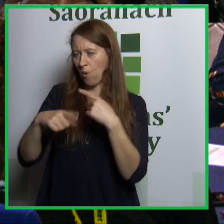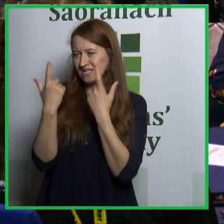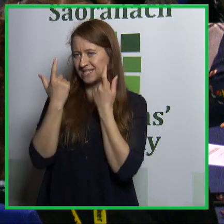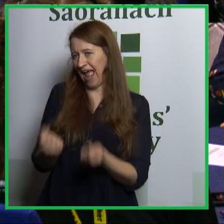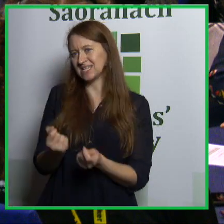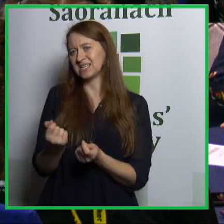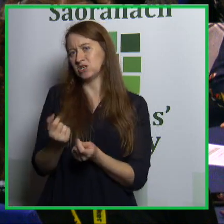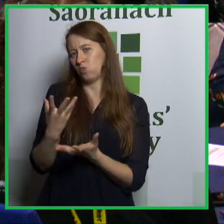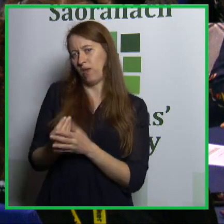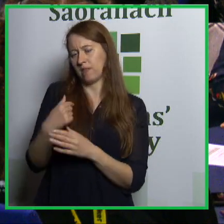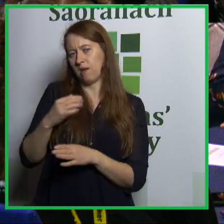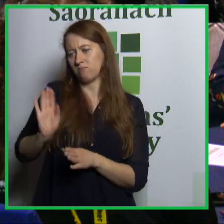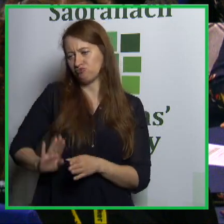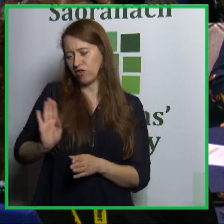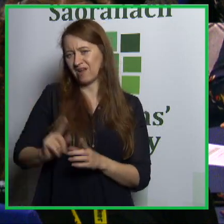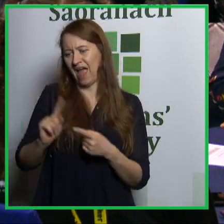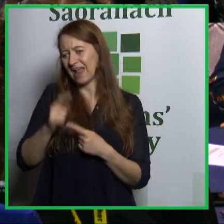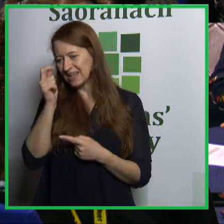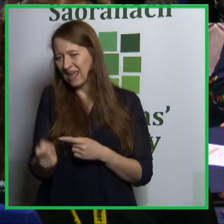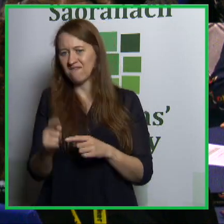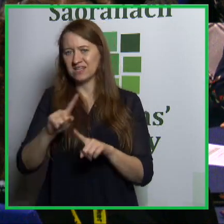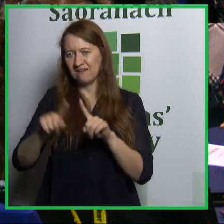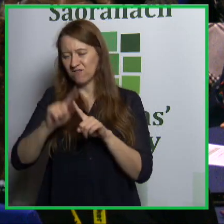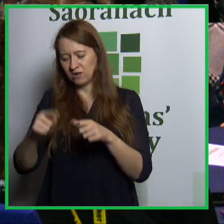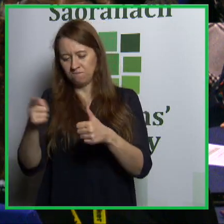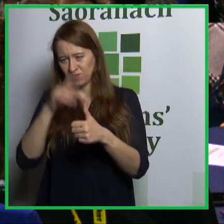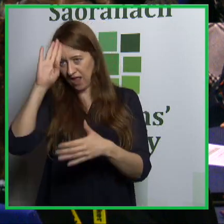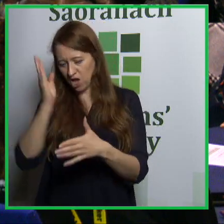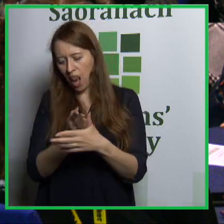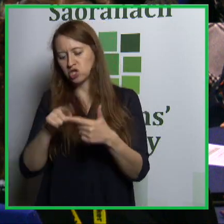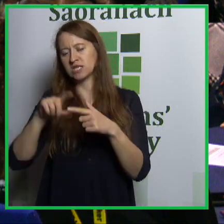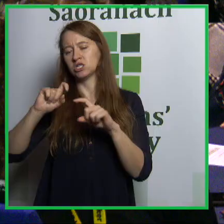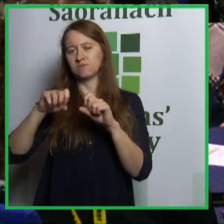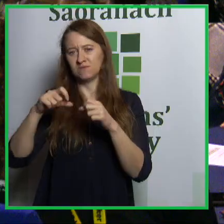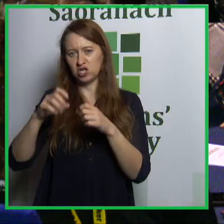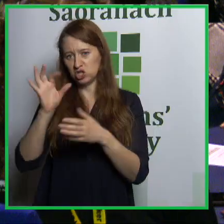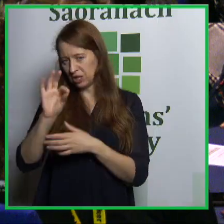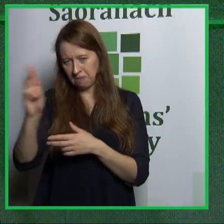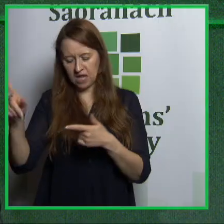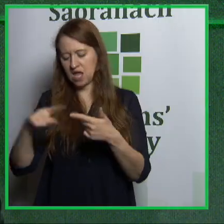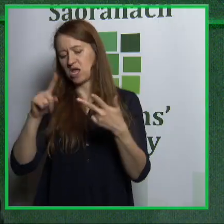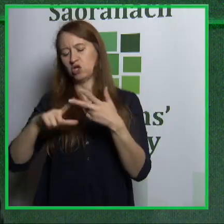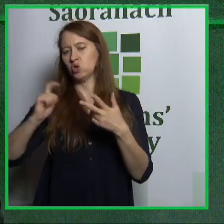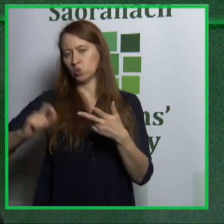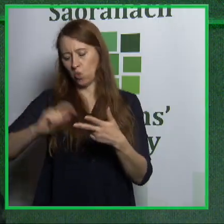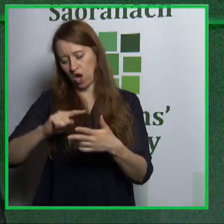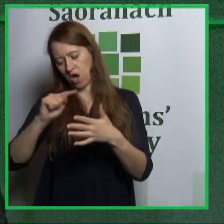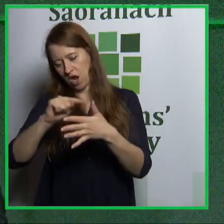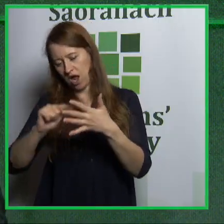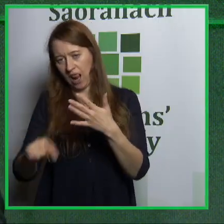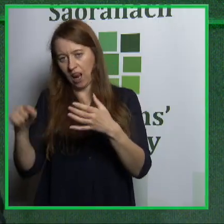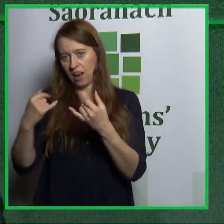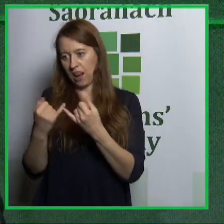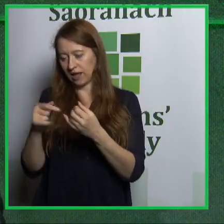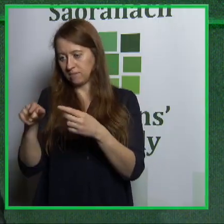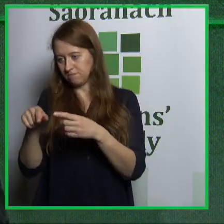of a psychiatrist. Here's the name of a psychologist. Here's a GP. Here is a social worker. Or here's somebody that you can go along with and that will actually teach you to